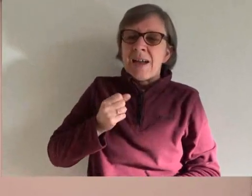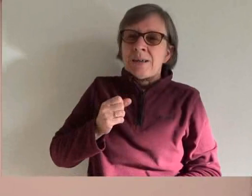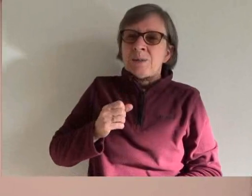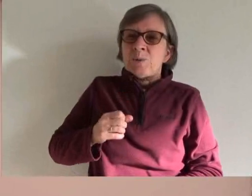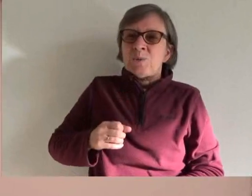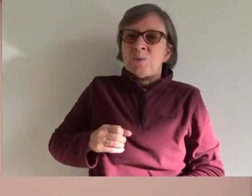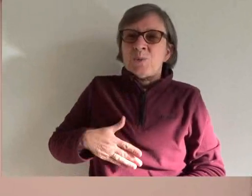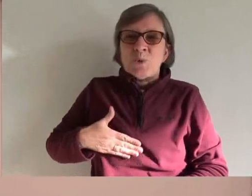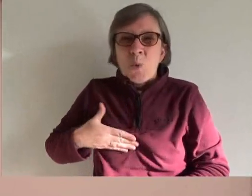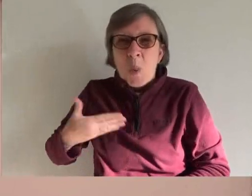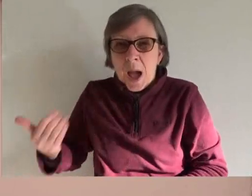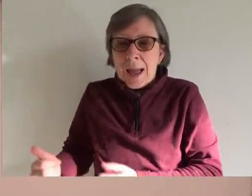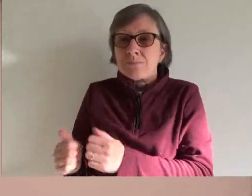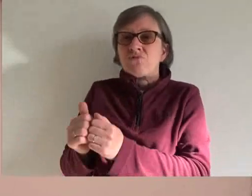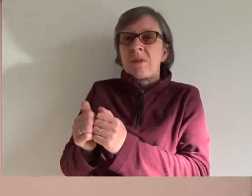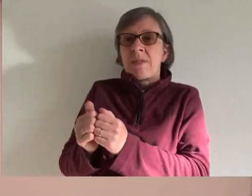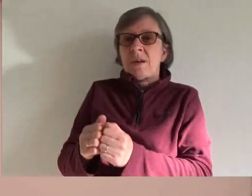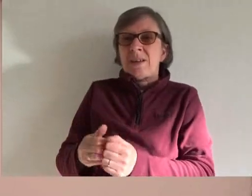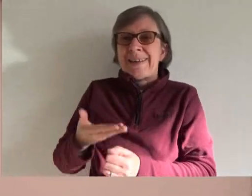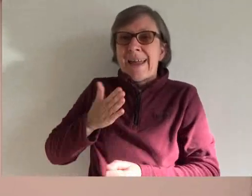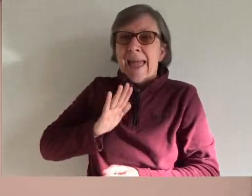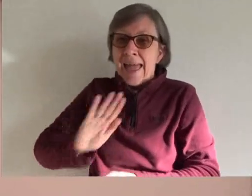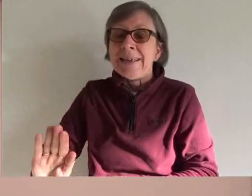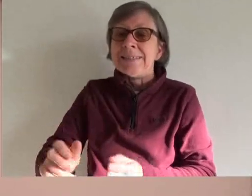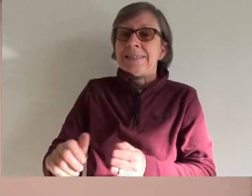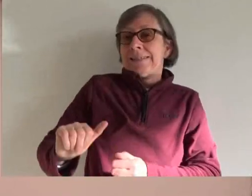Why? Because it infringes on what you want.